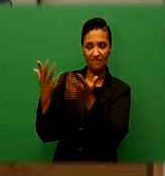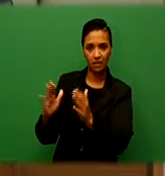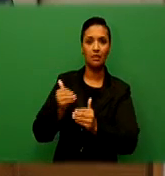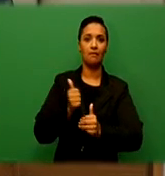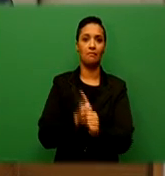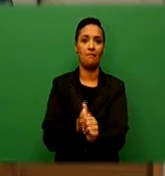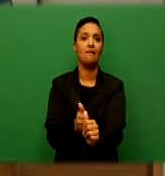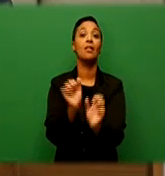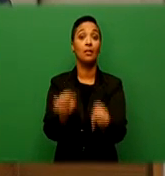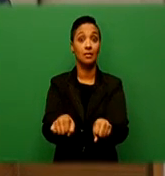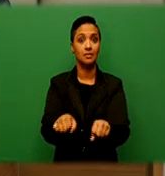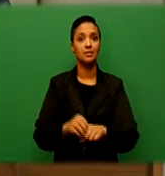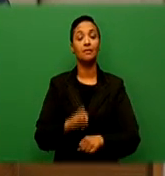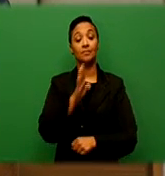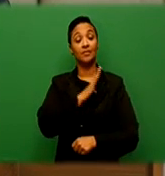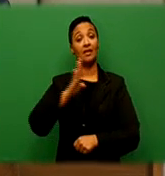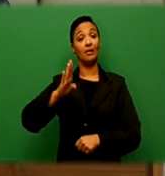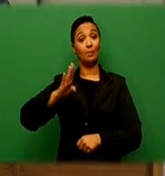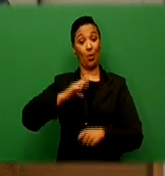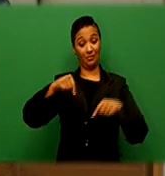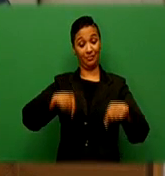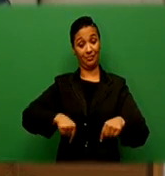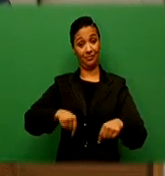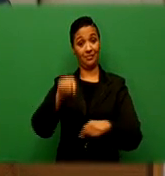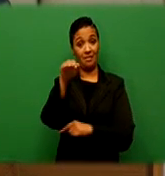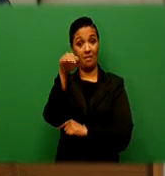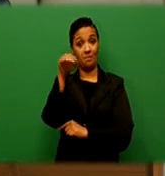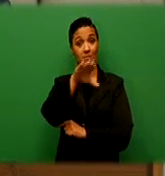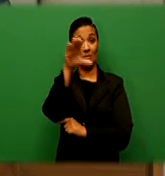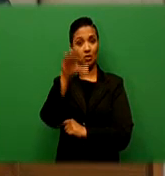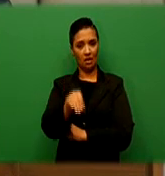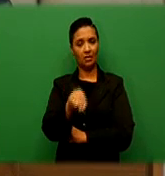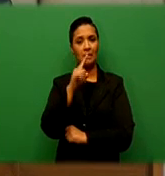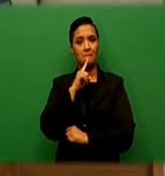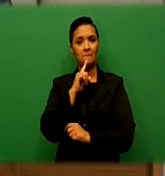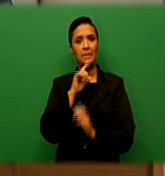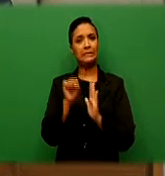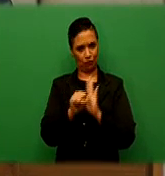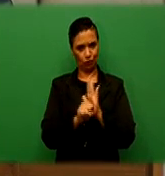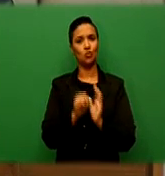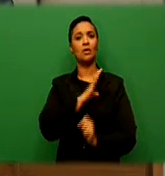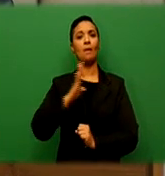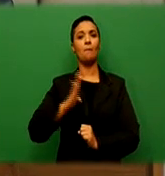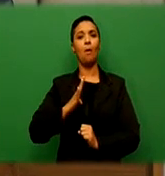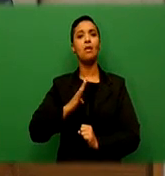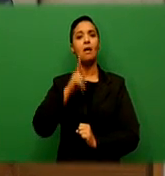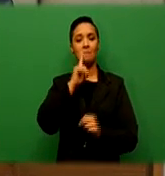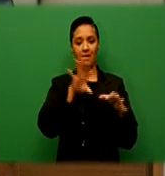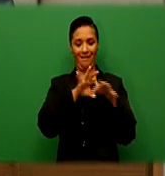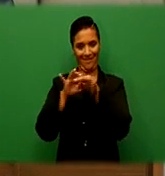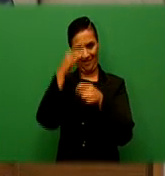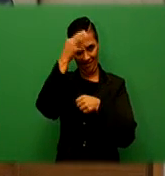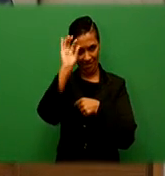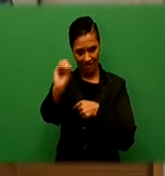in the bank. The board of the South African Reserve Bank is a statutory board, is not outside of government. The Minister